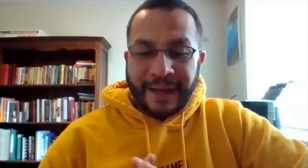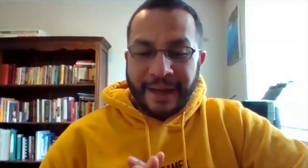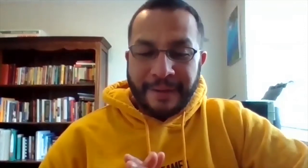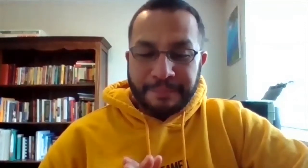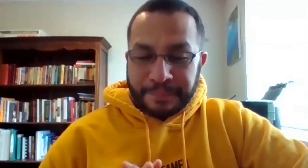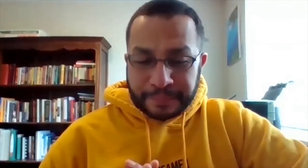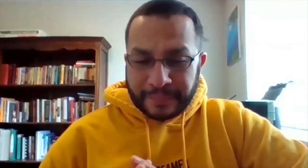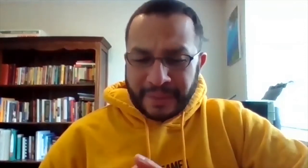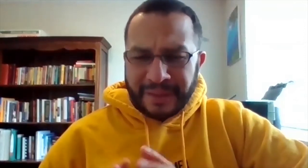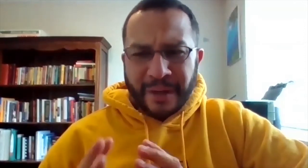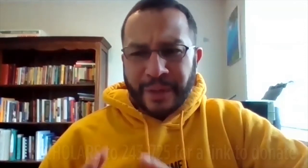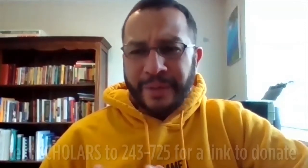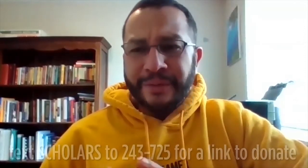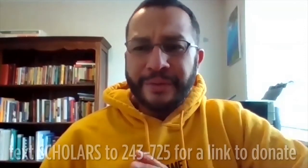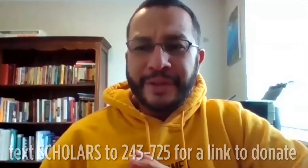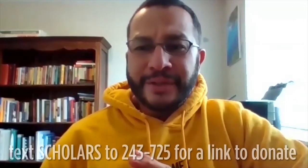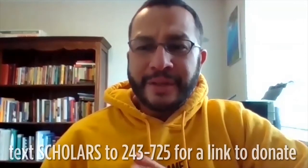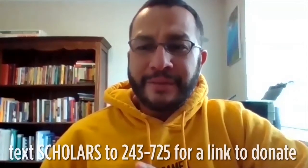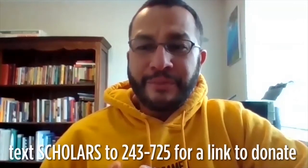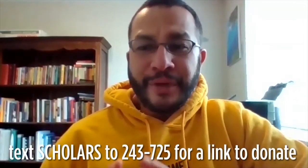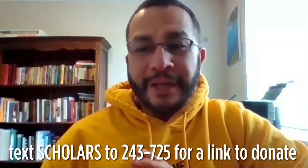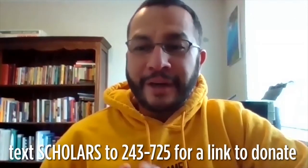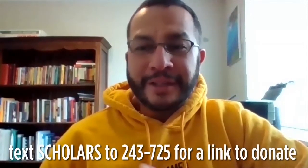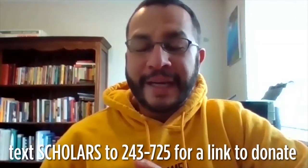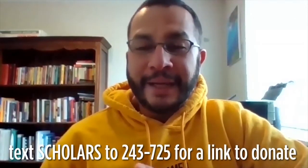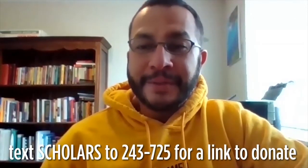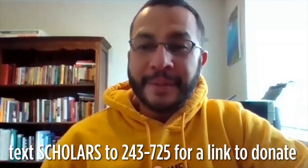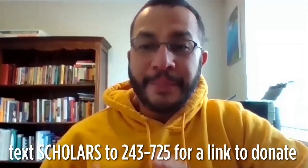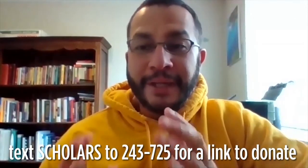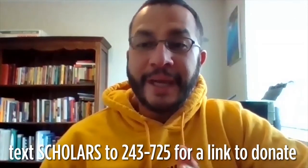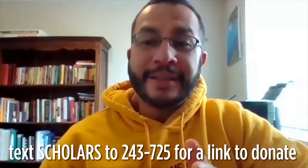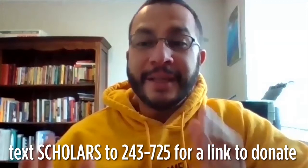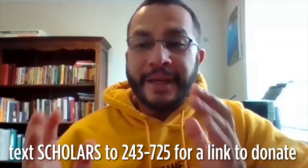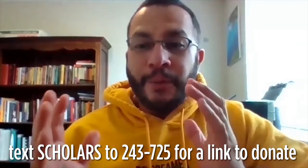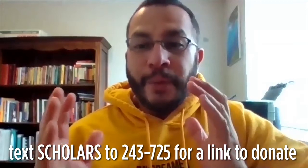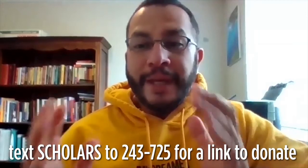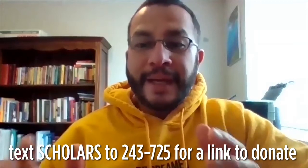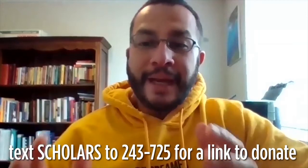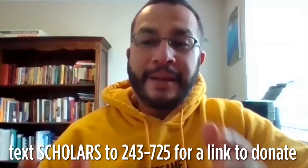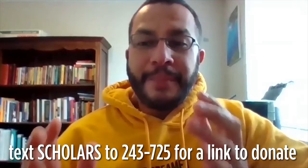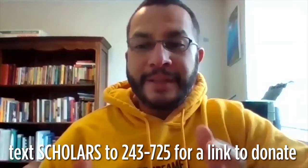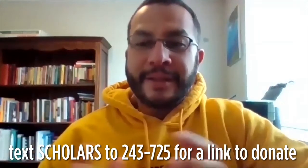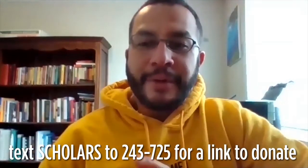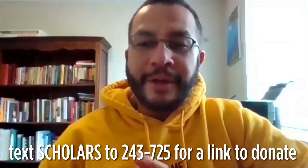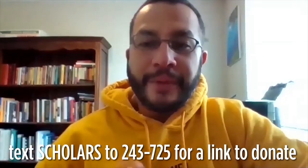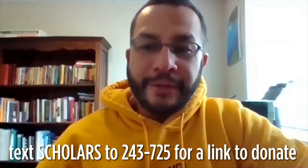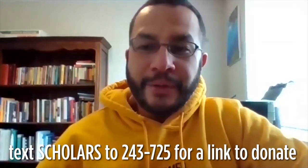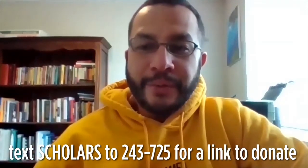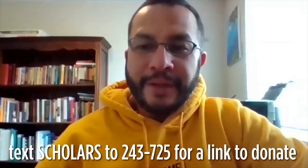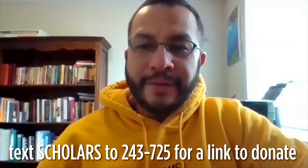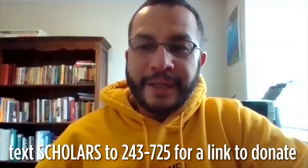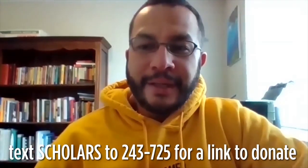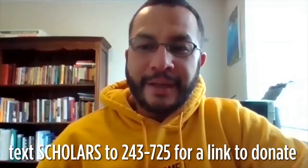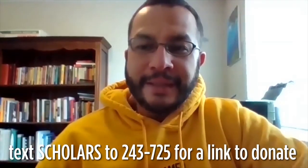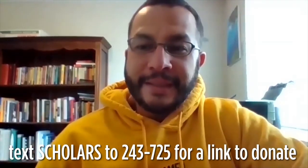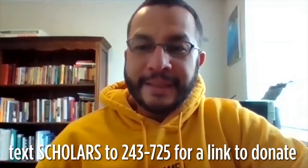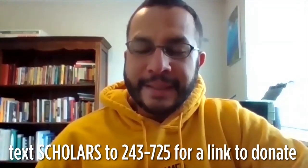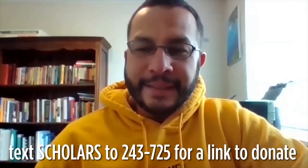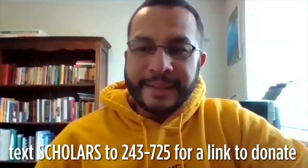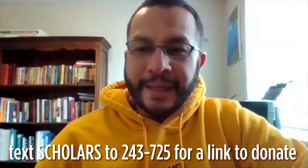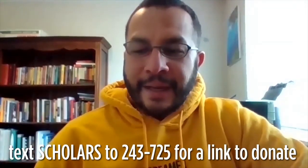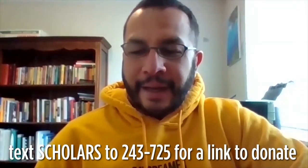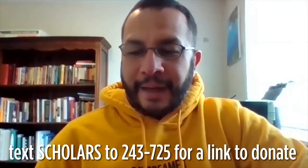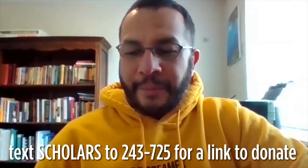that, that we're going through these really hard times, but yet we can be celebrating with you even at